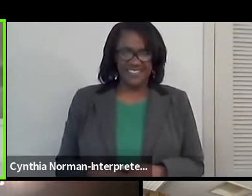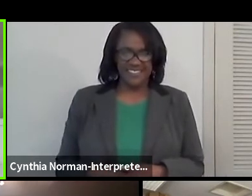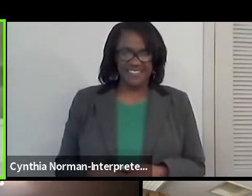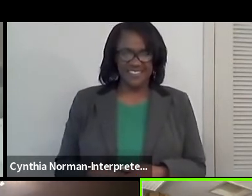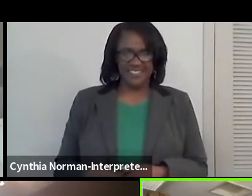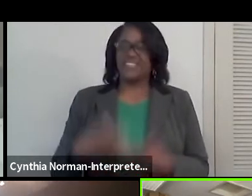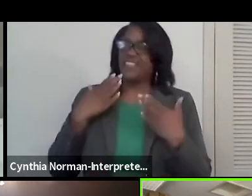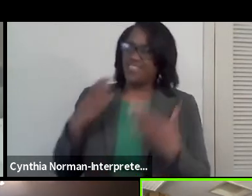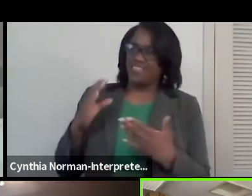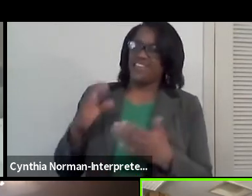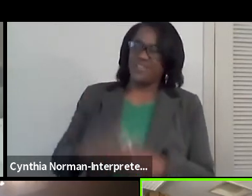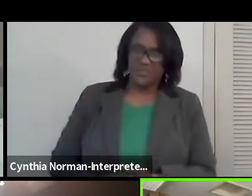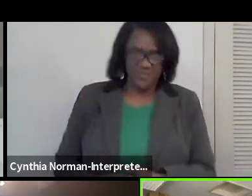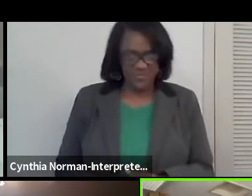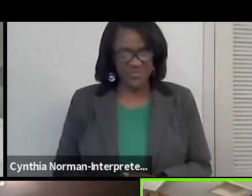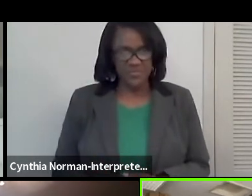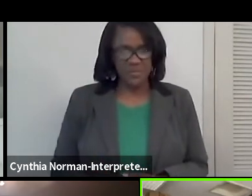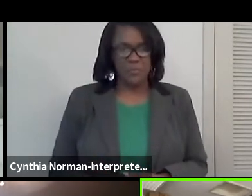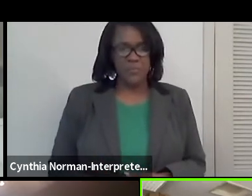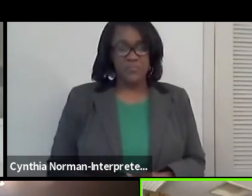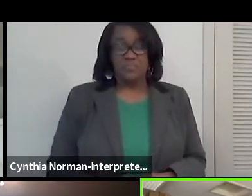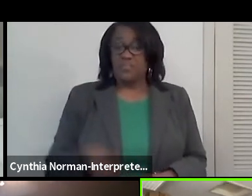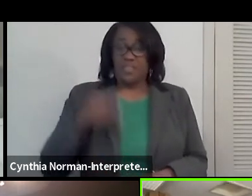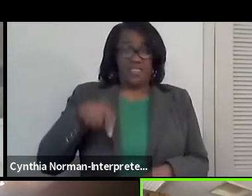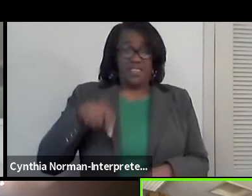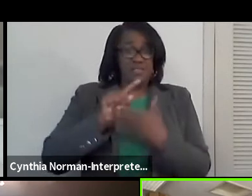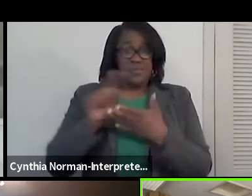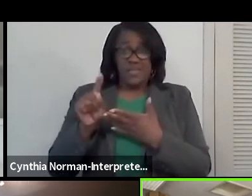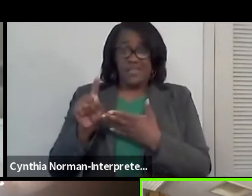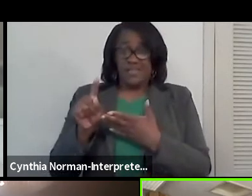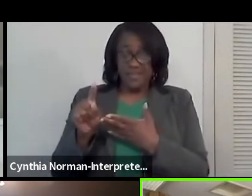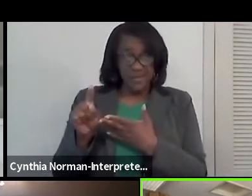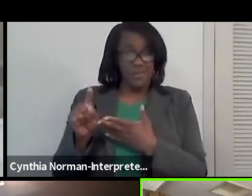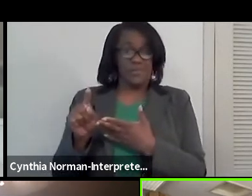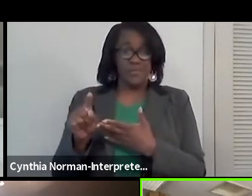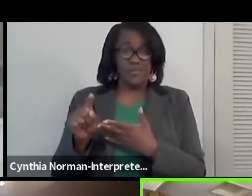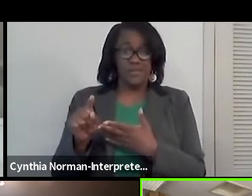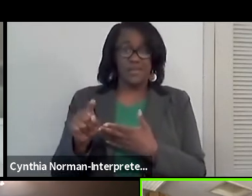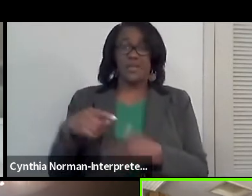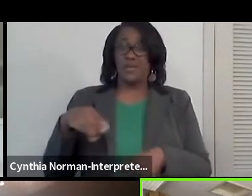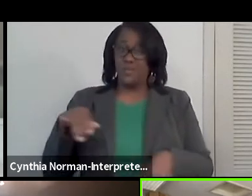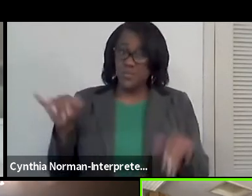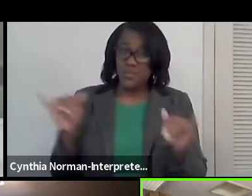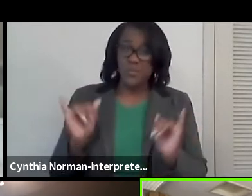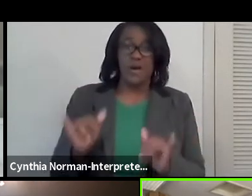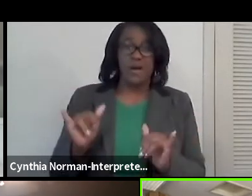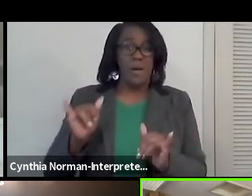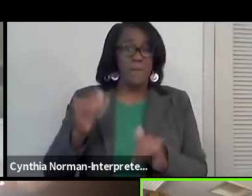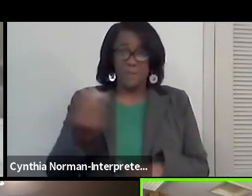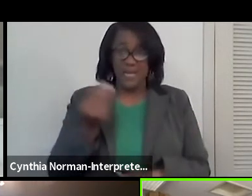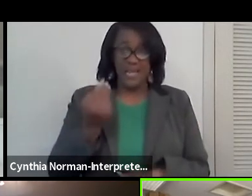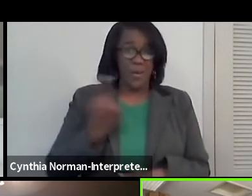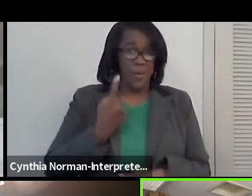Thanks, Christine. This week has been, we're only in Monday, and it's already been